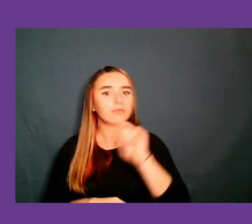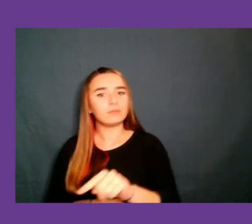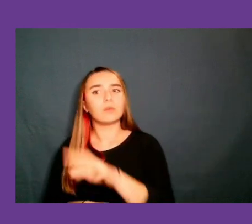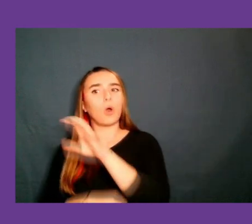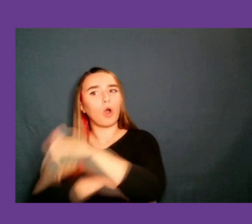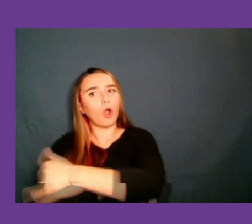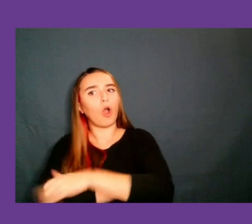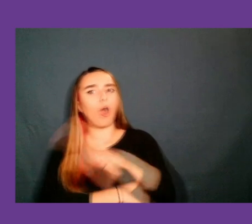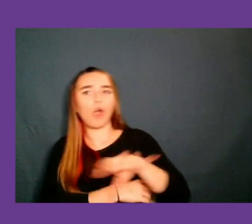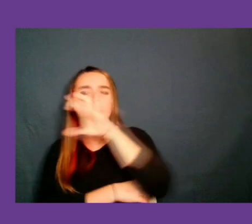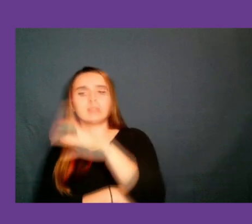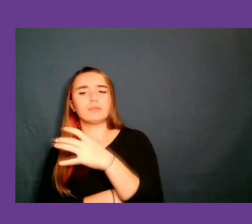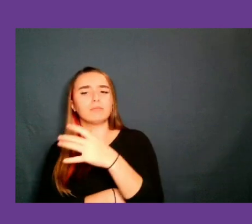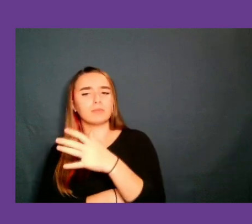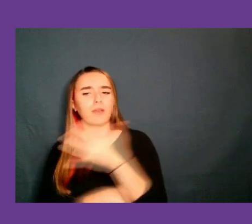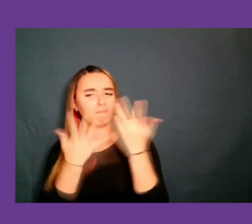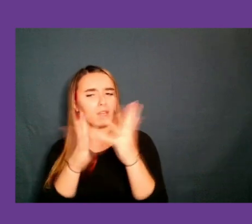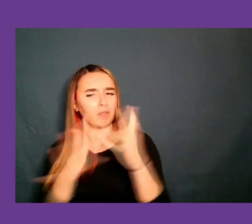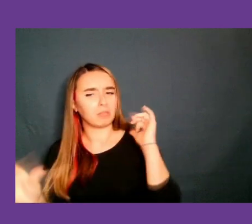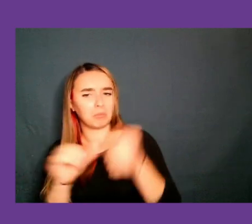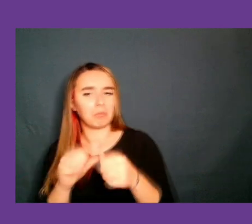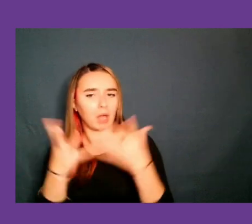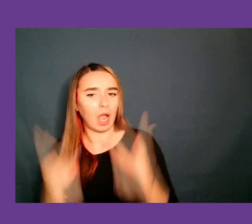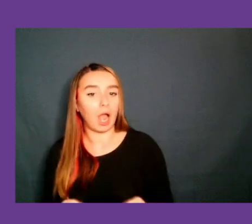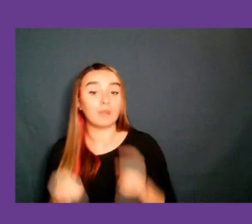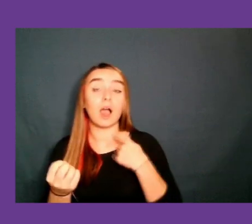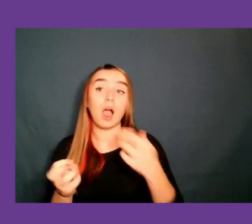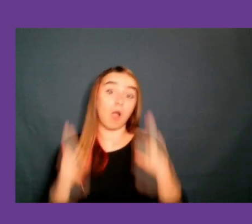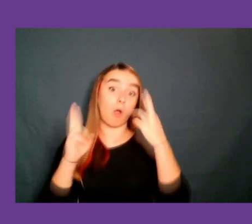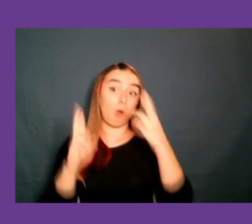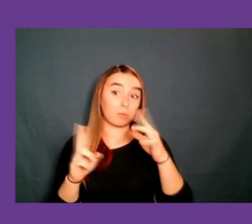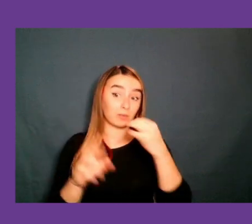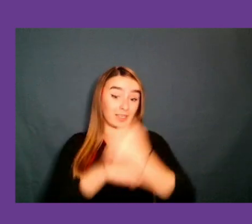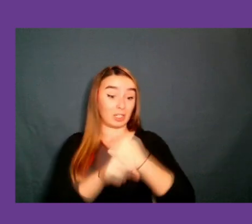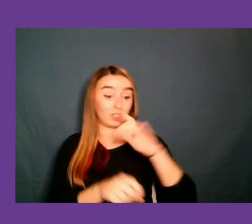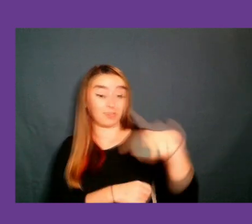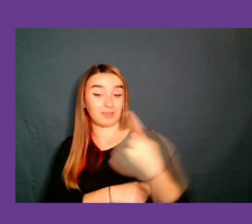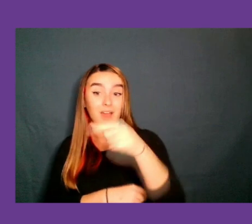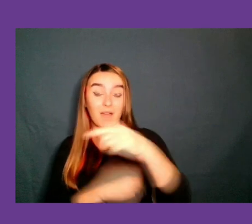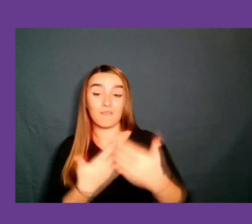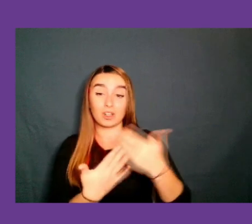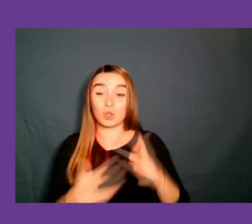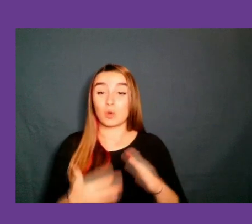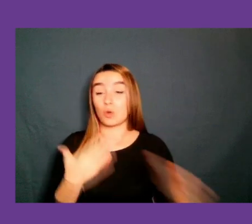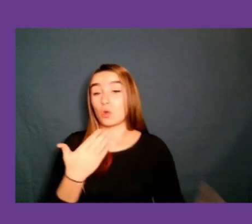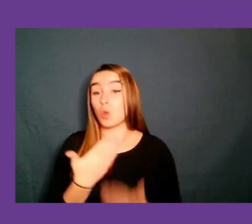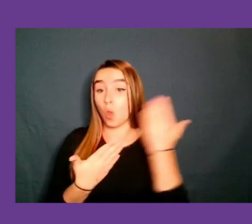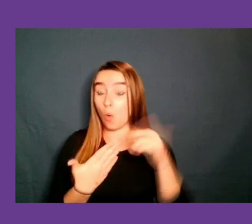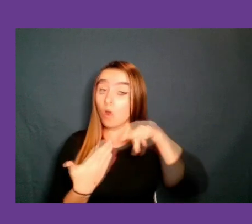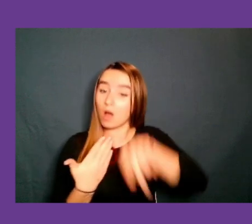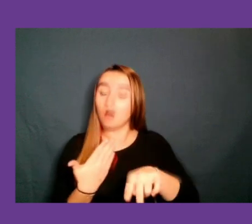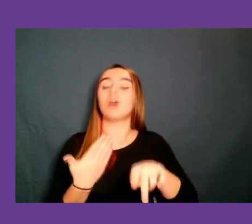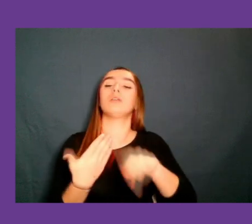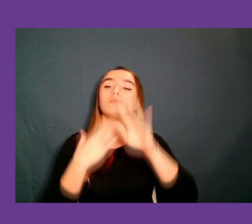they will continue to do that with this version as well, the new version that we are planning for next year. But they may charge for standards. So